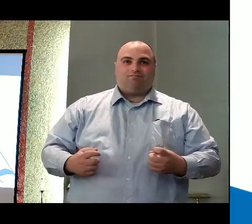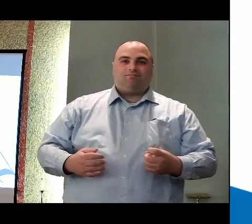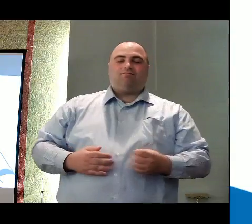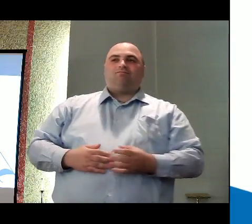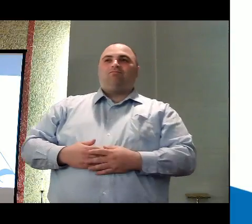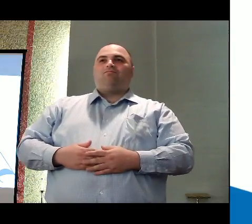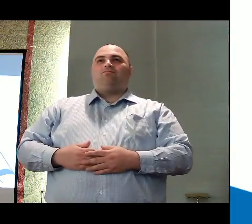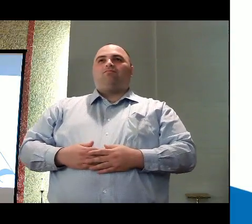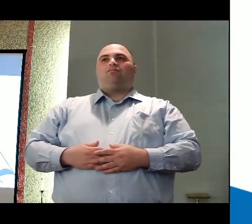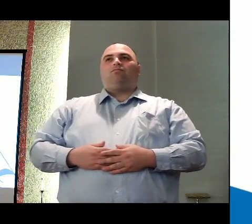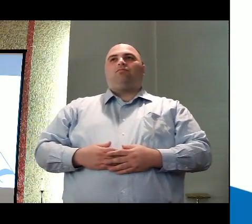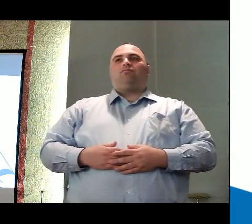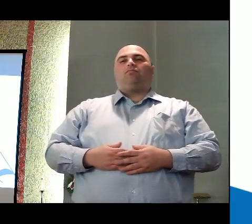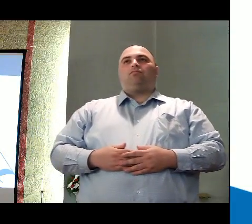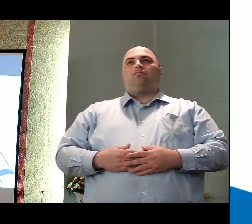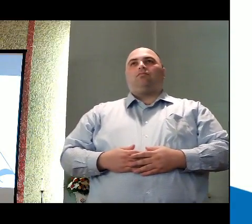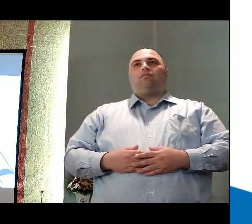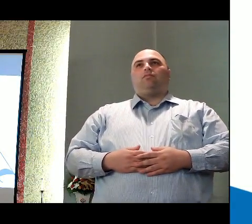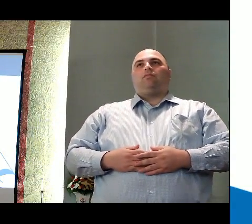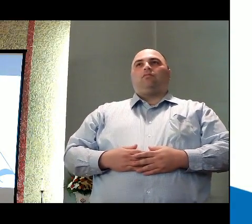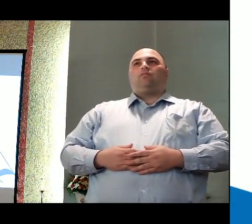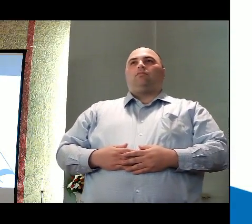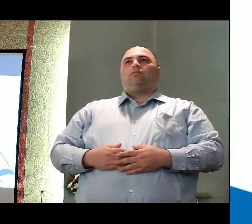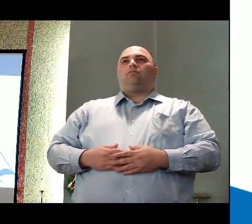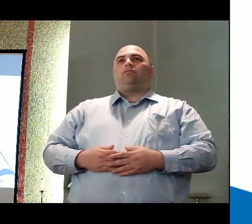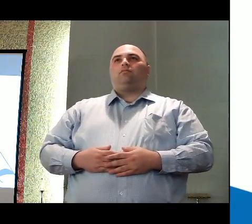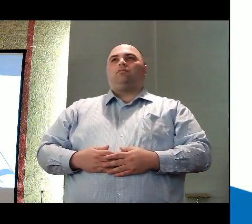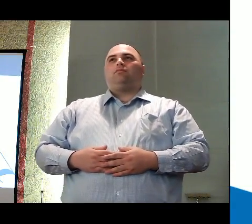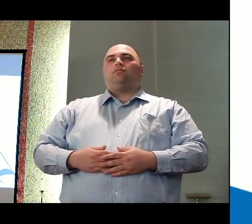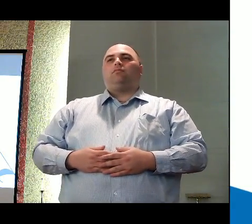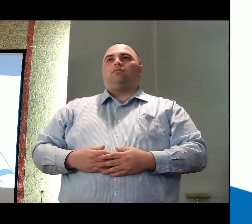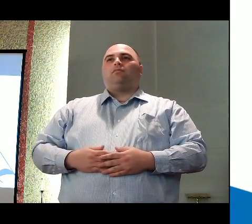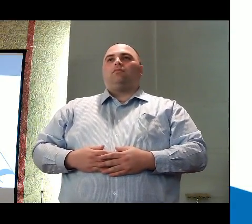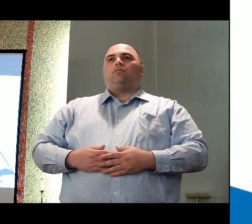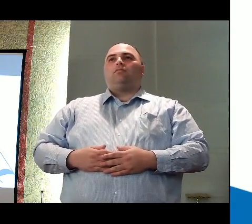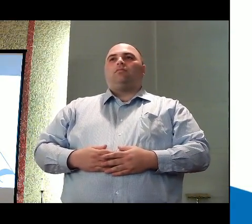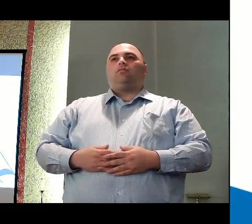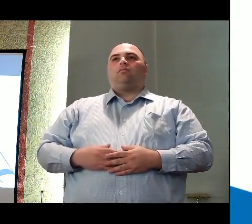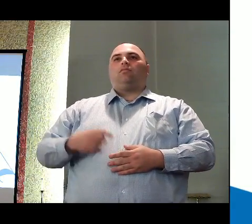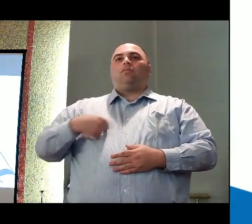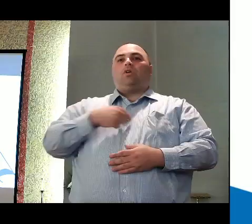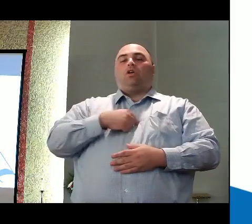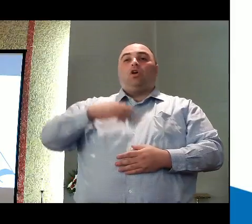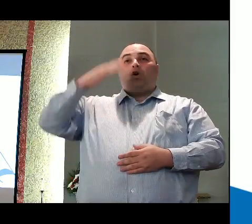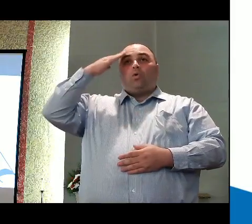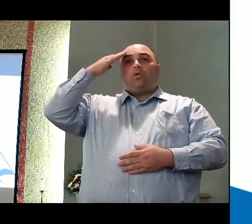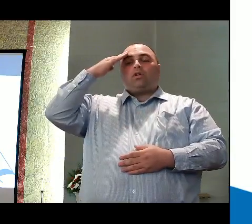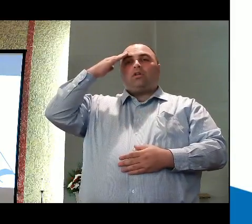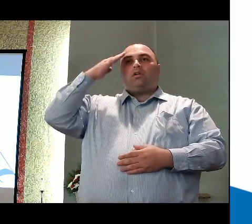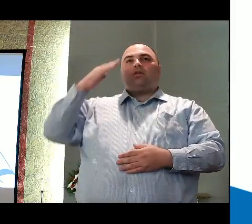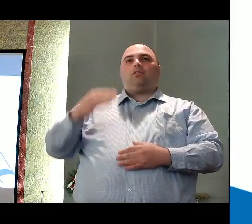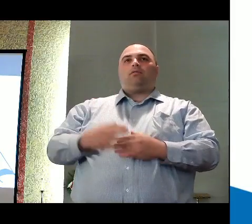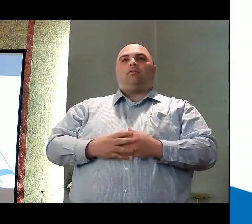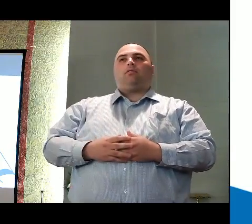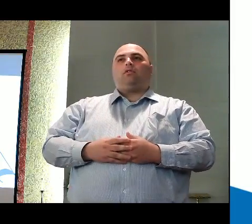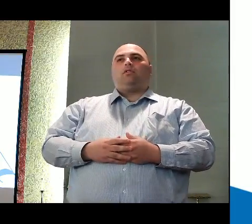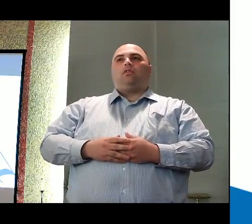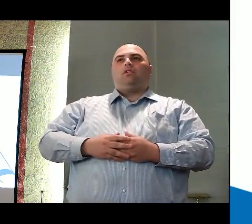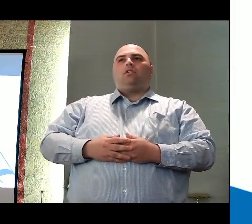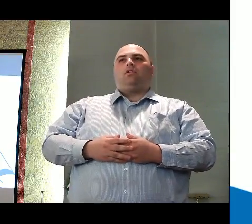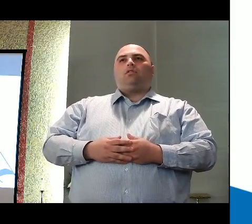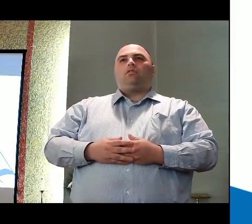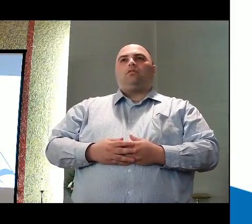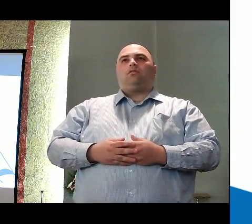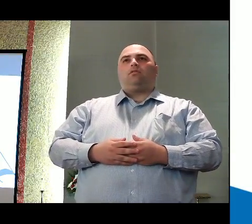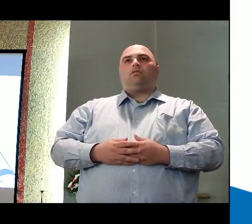that as men we may resist parts of it. We know that as your son was praying,